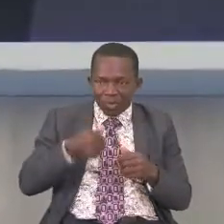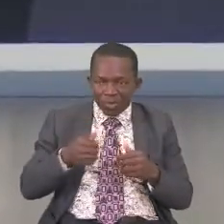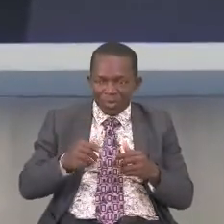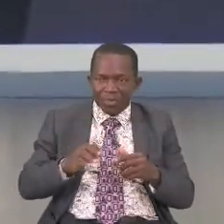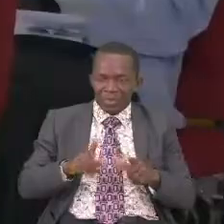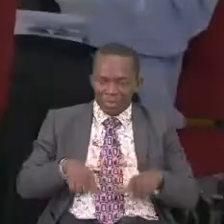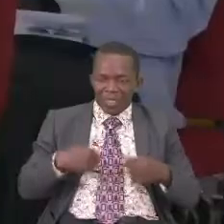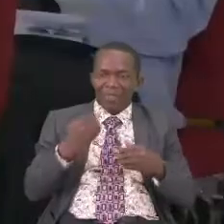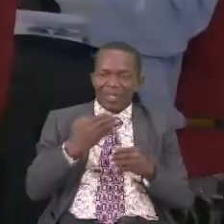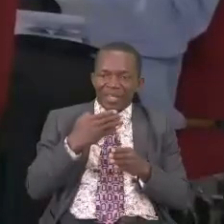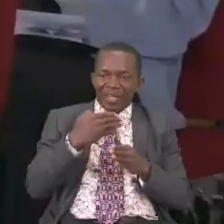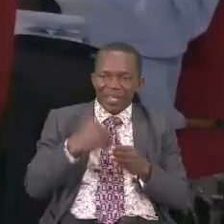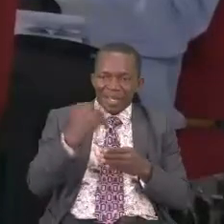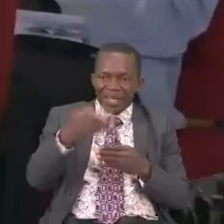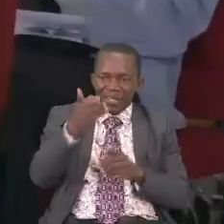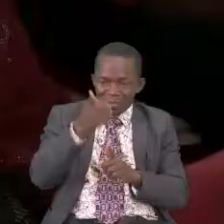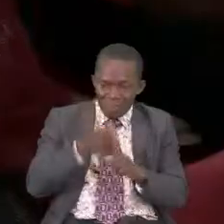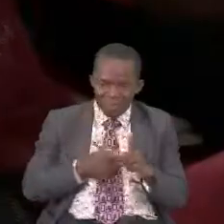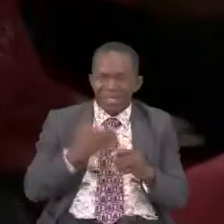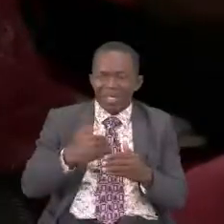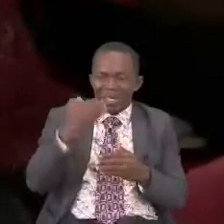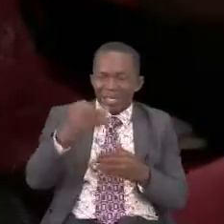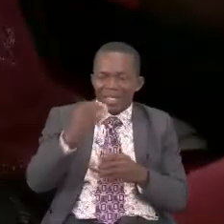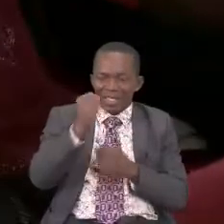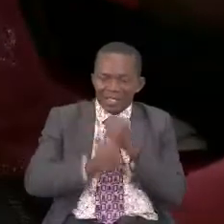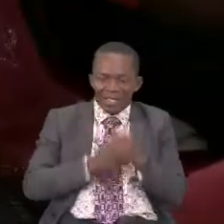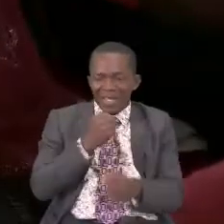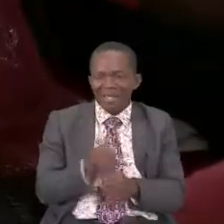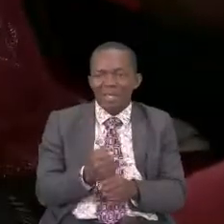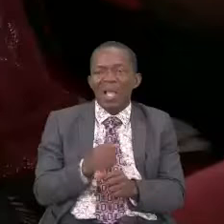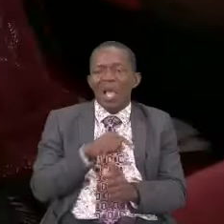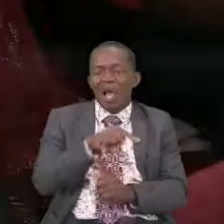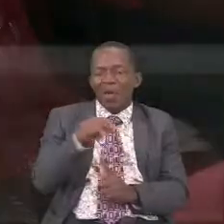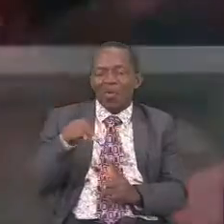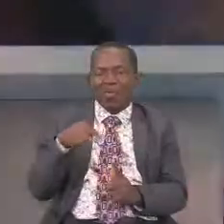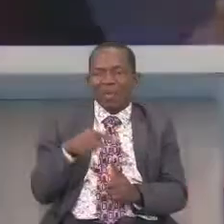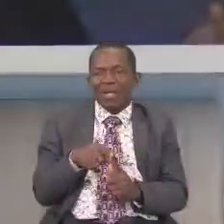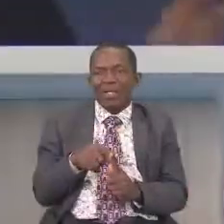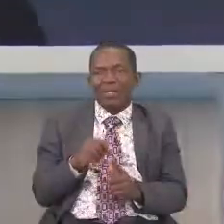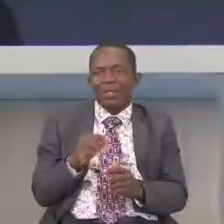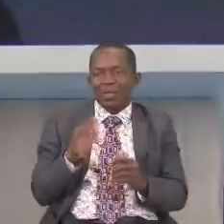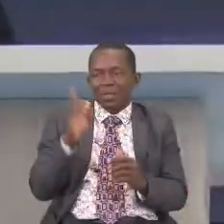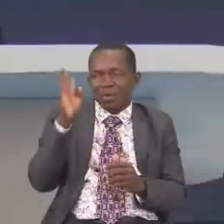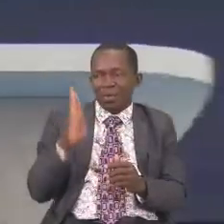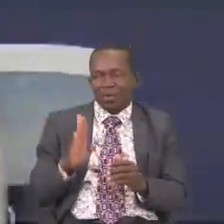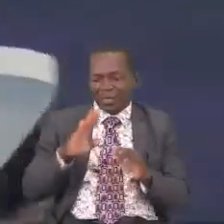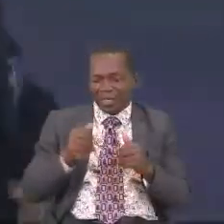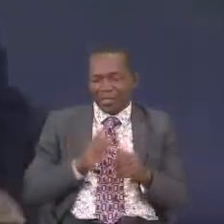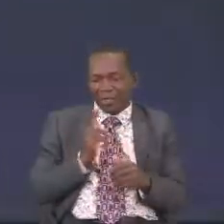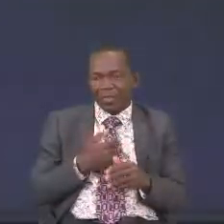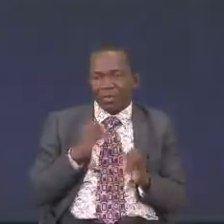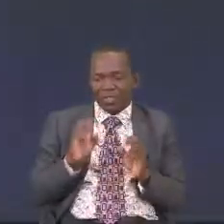Next month, yeah. Next year, yeah. And when God gives us a chance to come